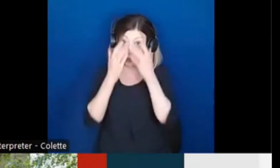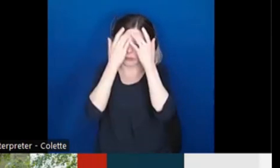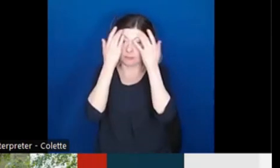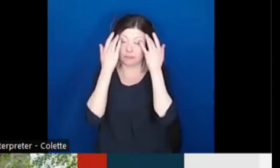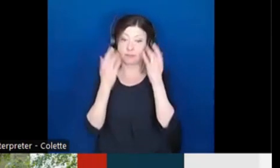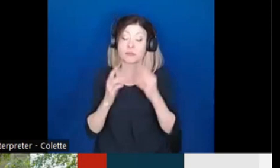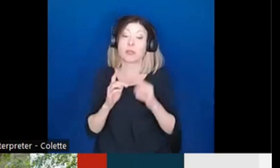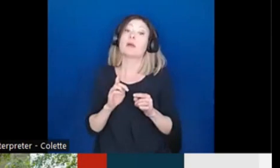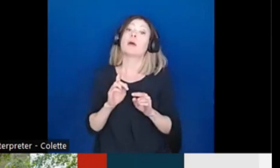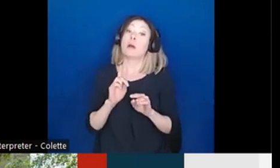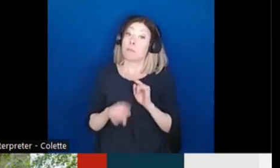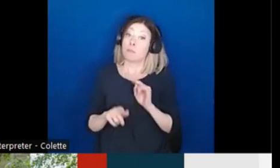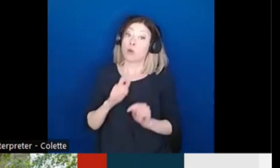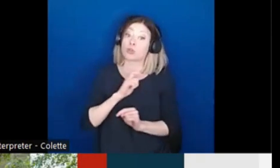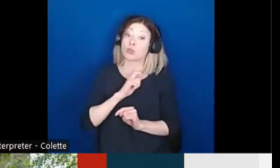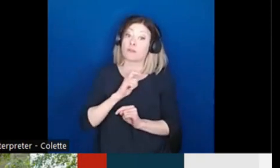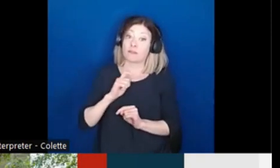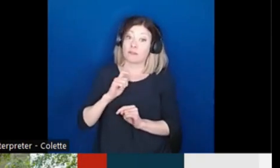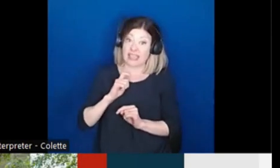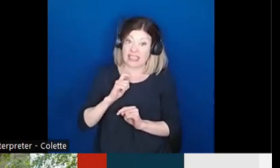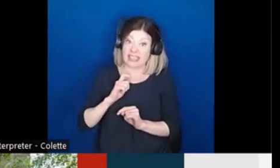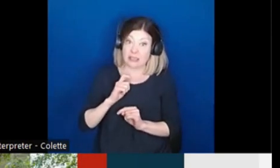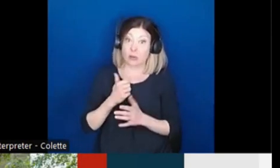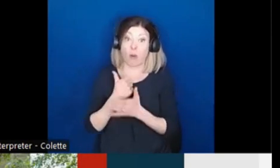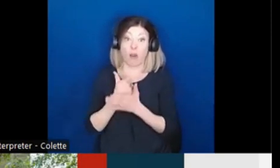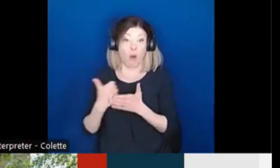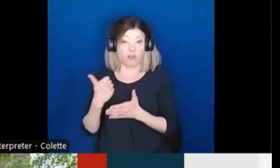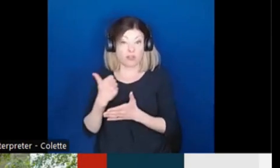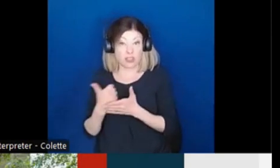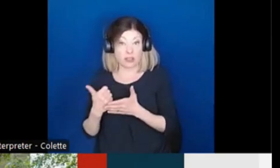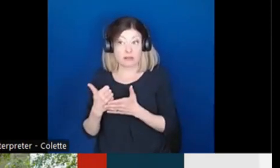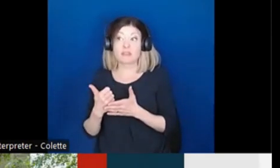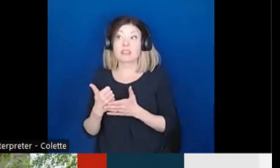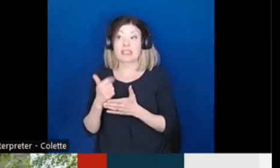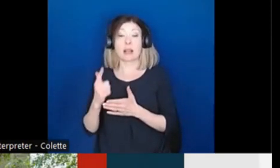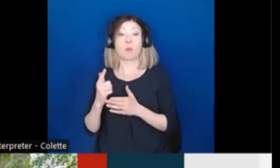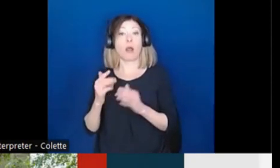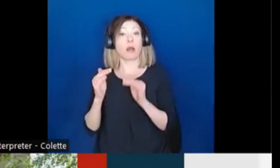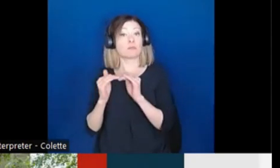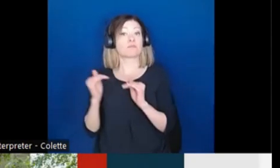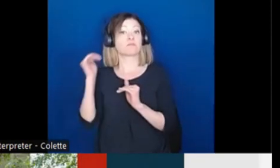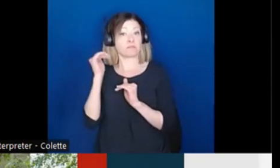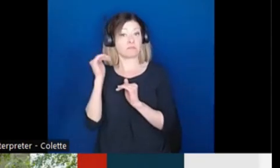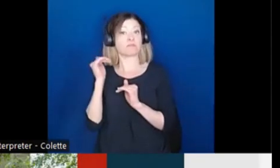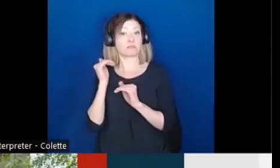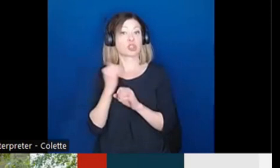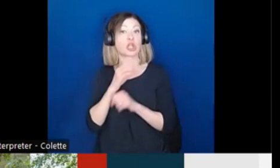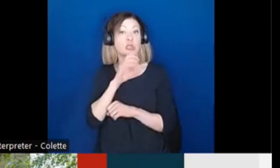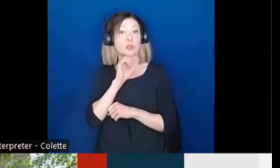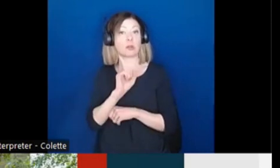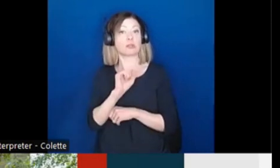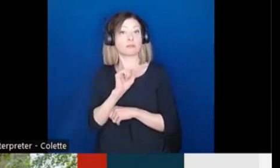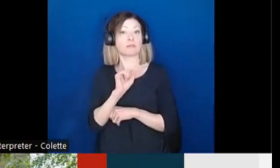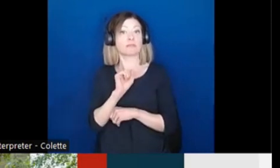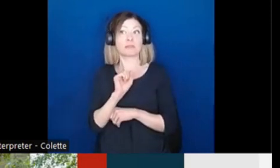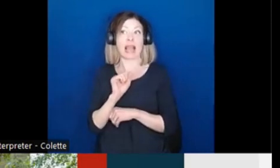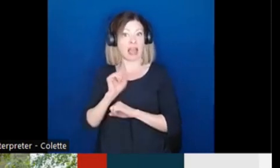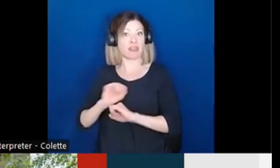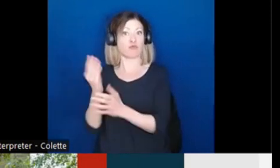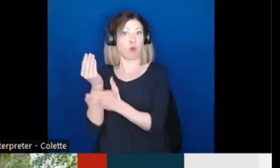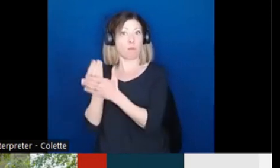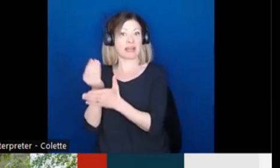vicars were younger sons, gentlemen, they had a bit of money of their own. Patrick didn't. So this house came with the